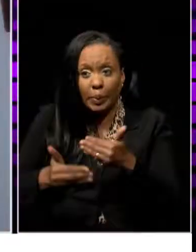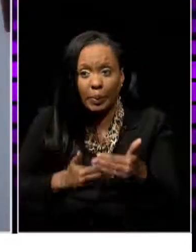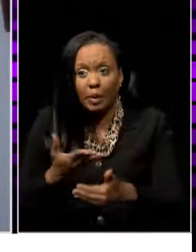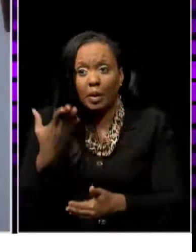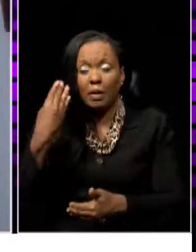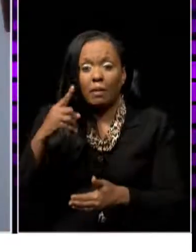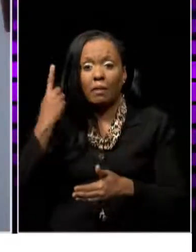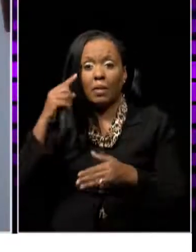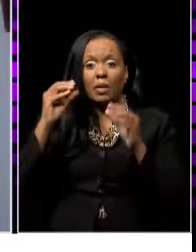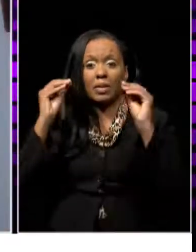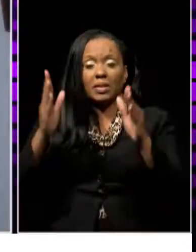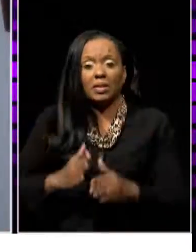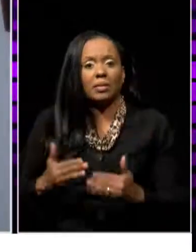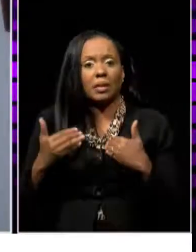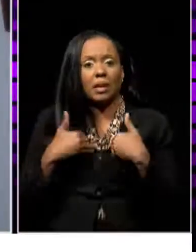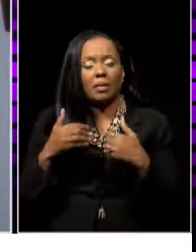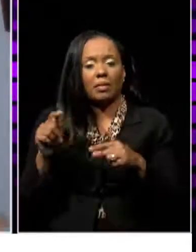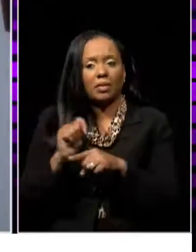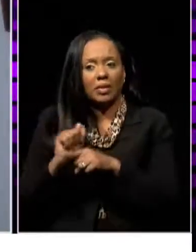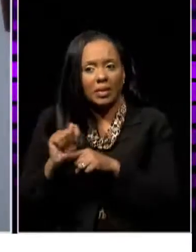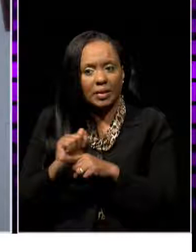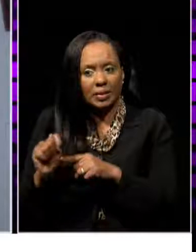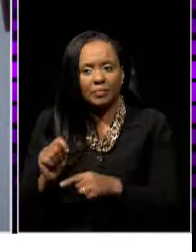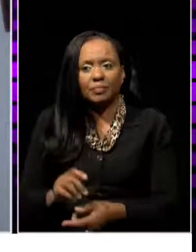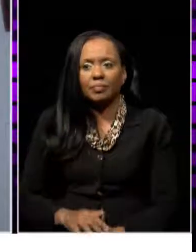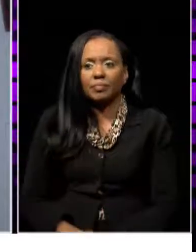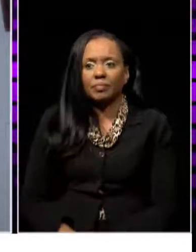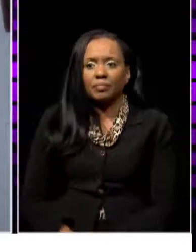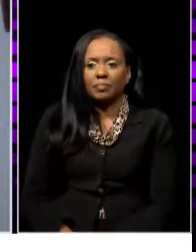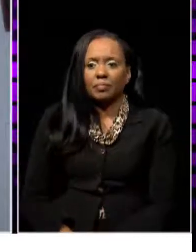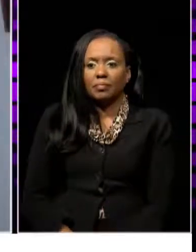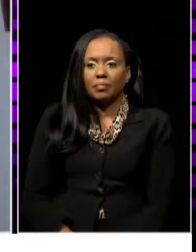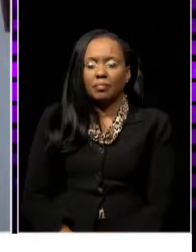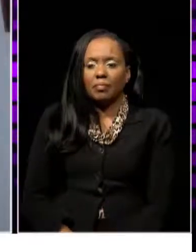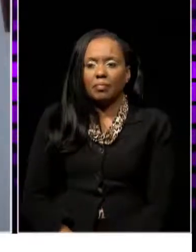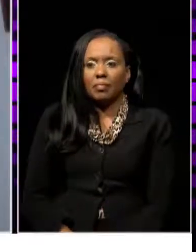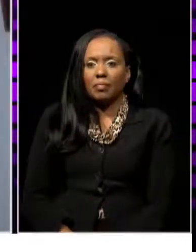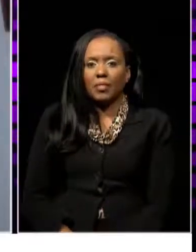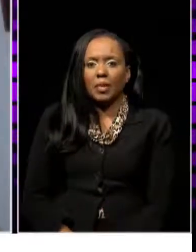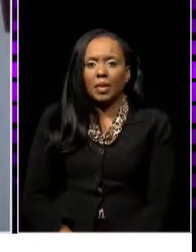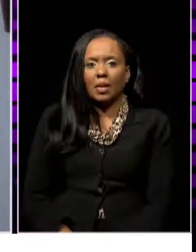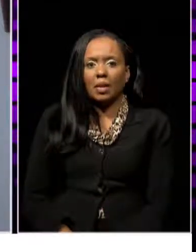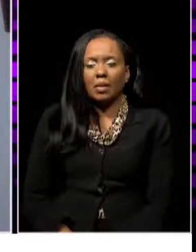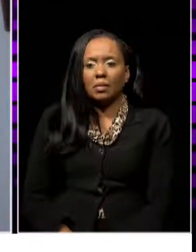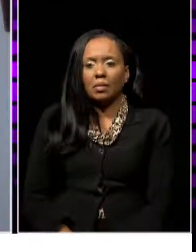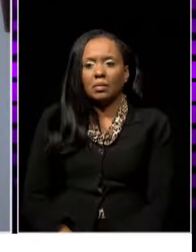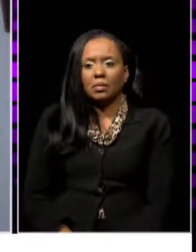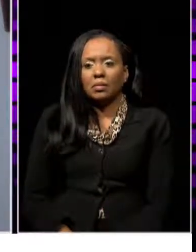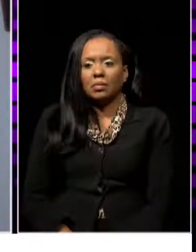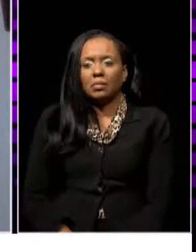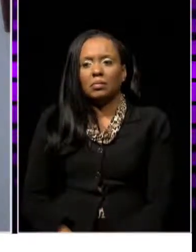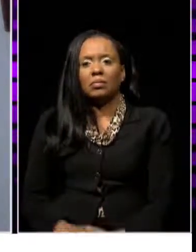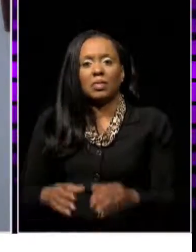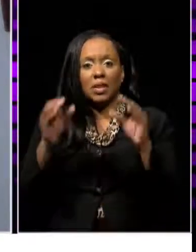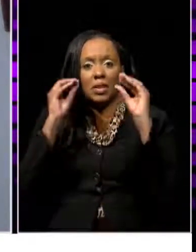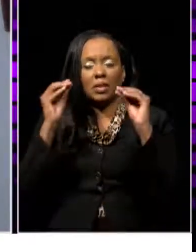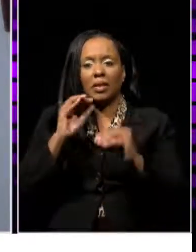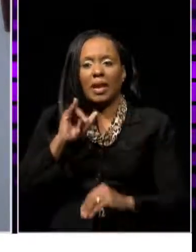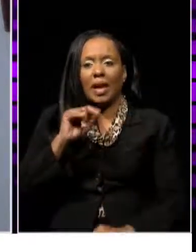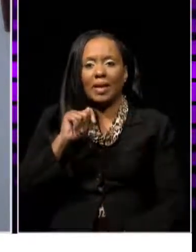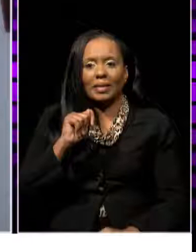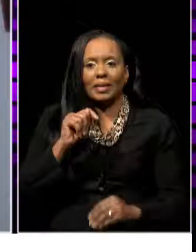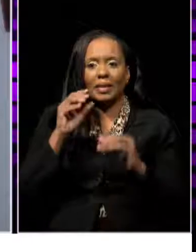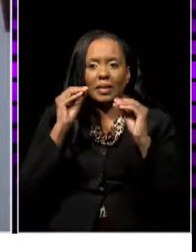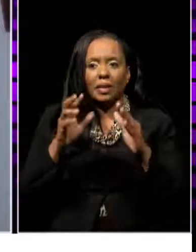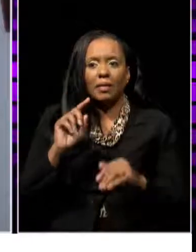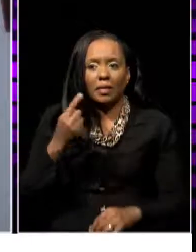teachers trained. And then, well, they trained the ITCs first, and then the ITCs went out and trained the staff. Now, the thing Please, about yes, sir.